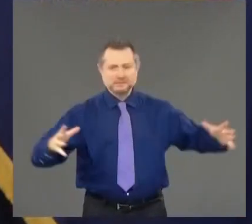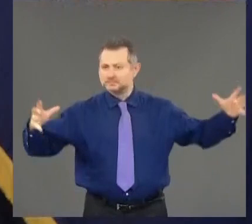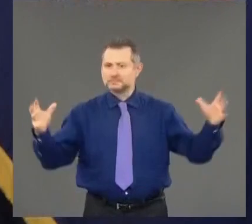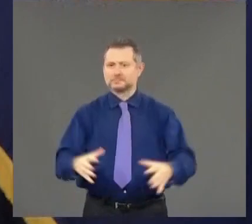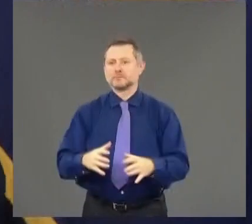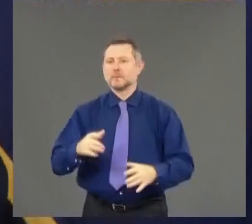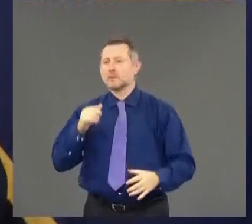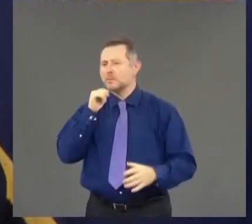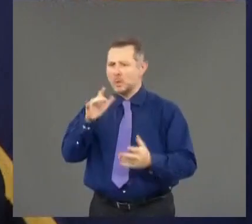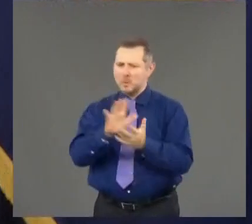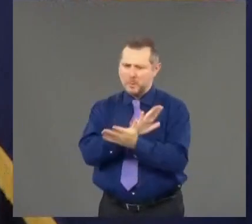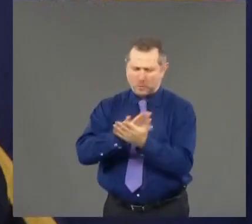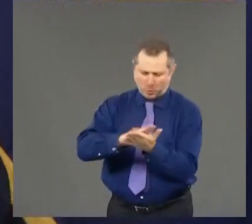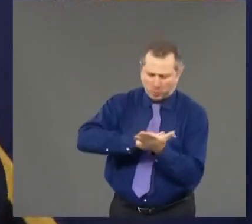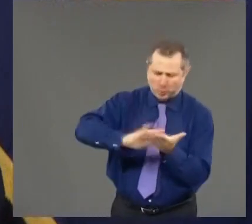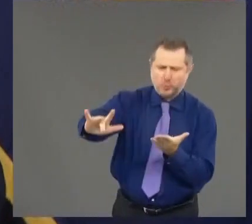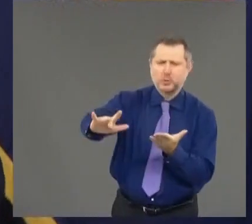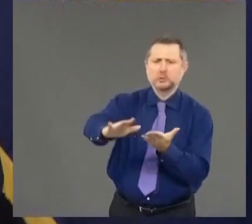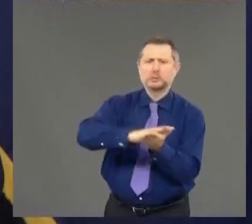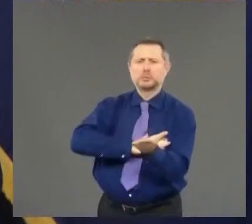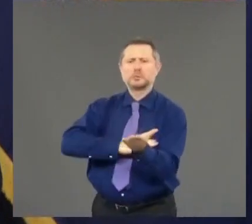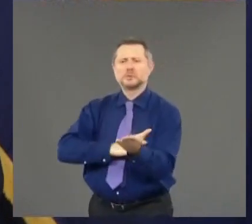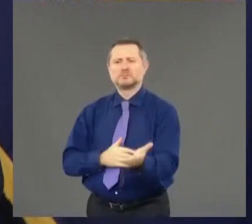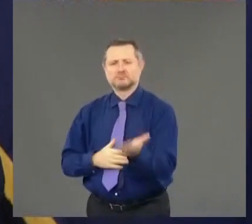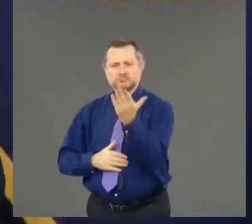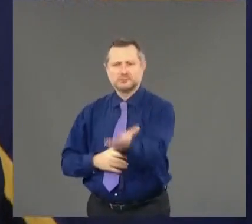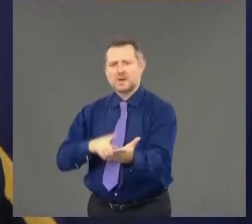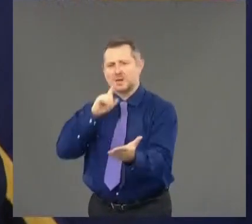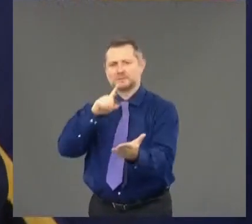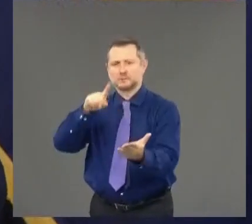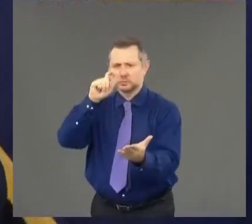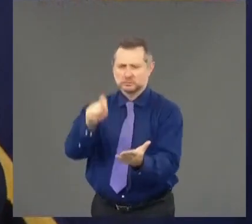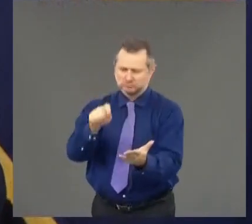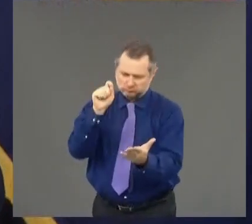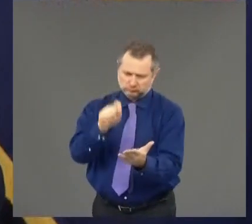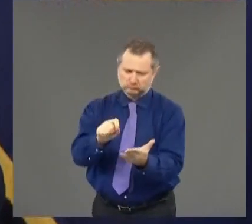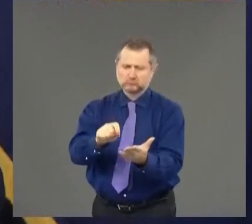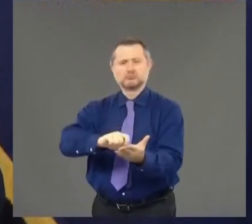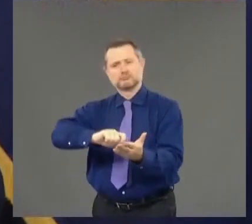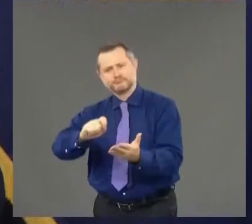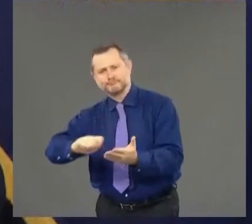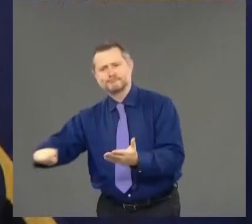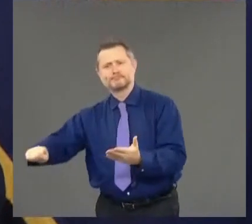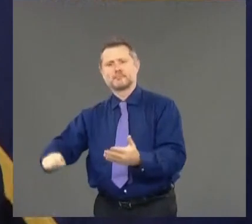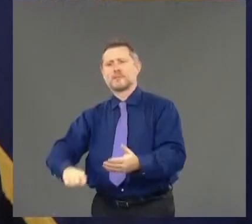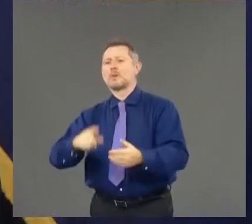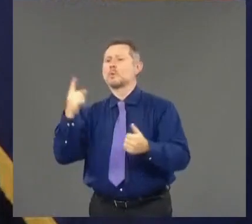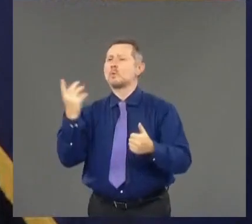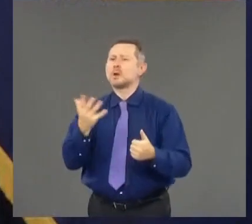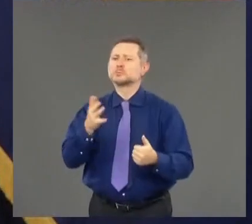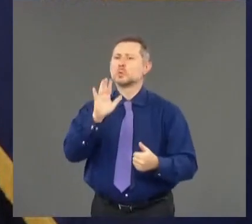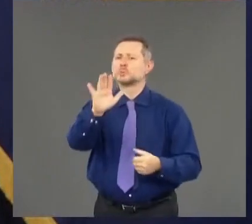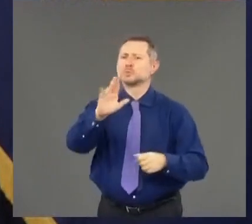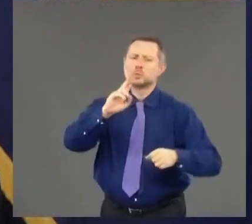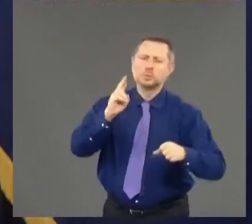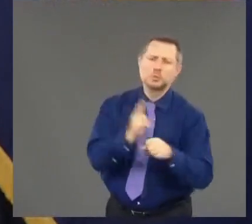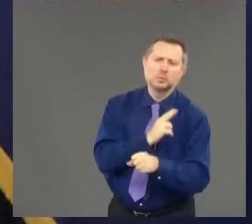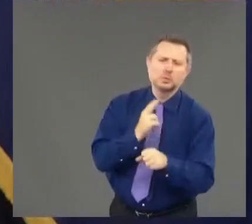paper. You must answer the following questions. What is your use of force